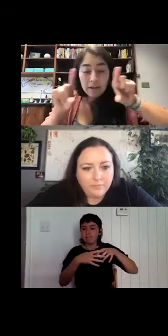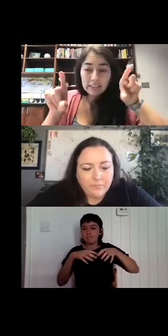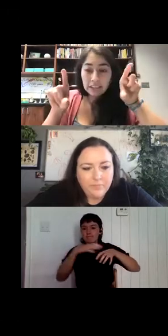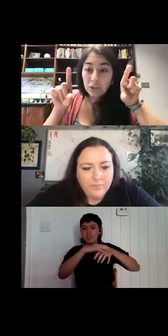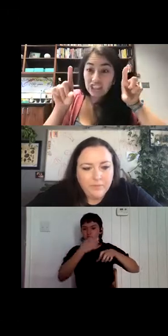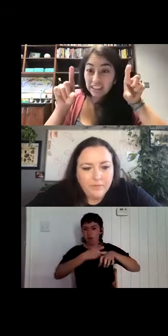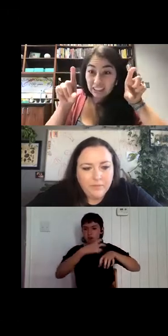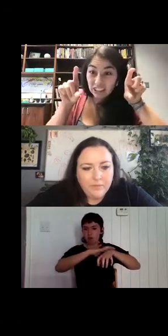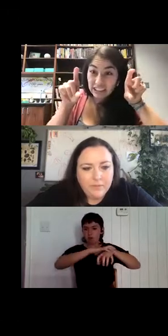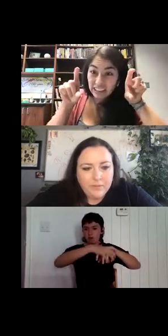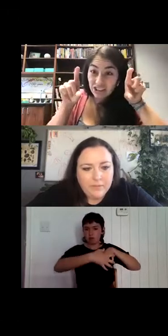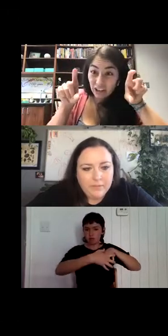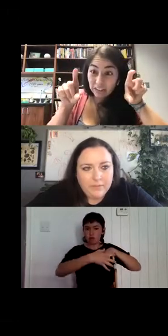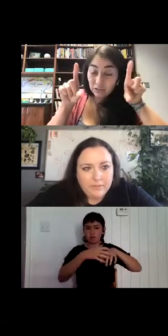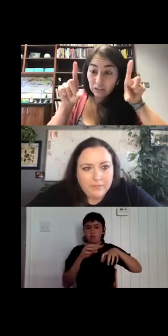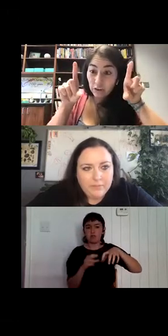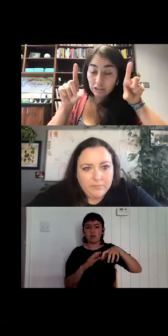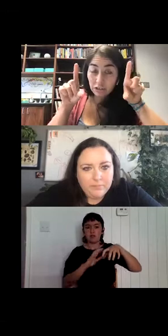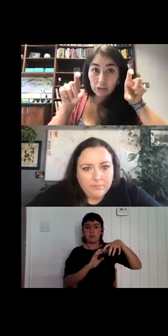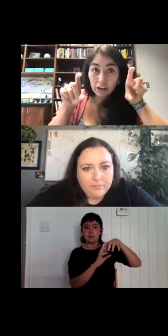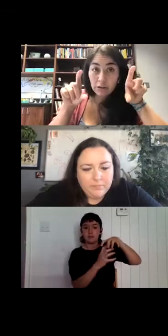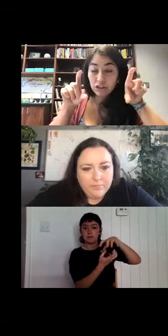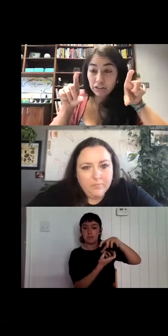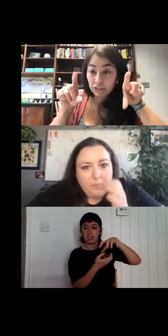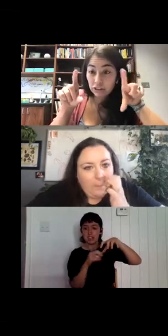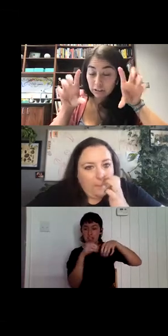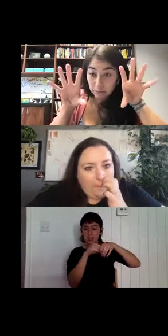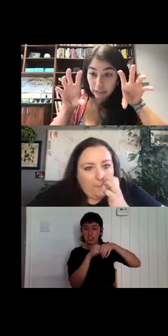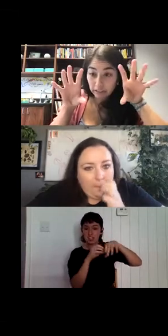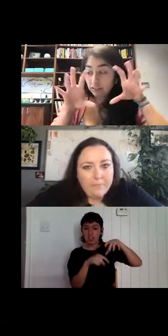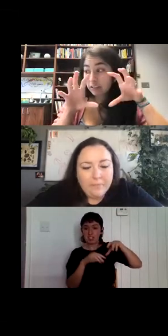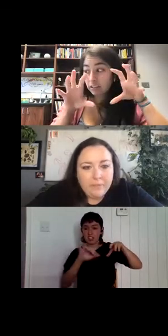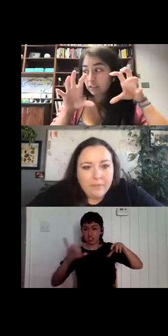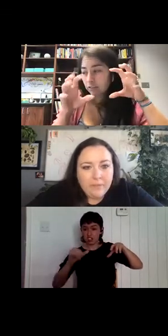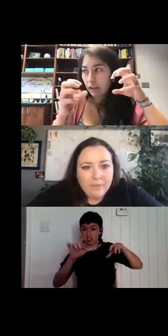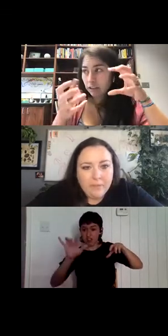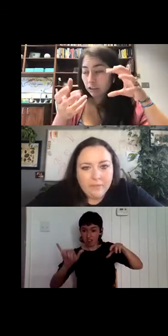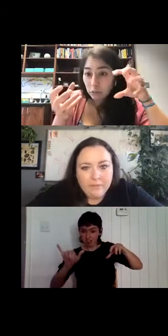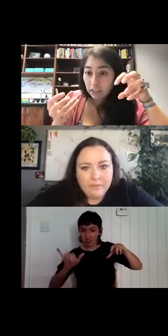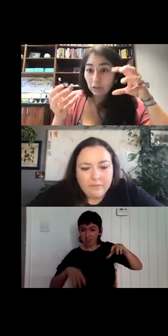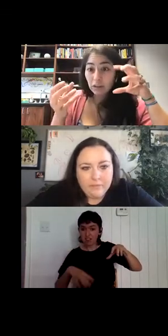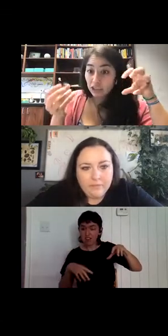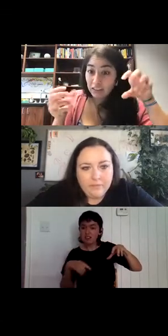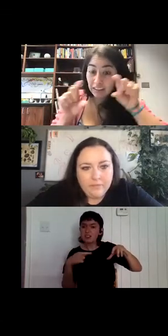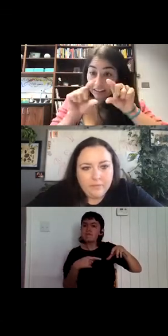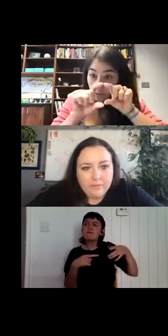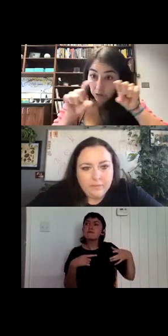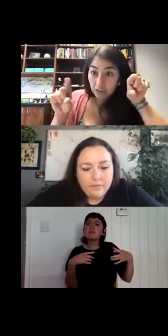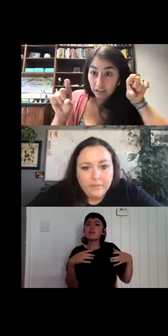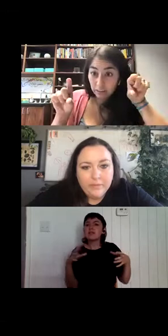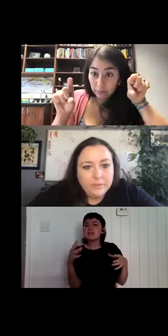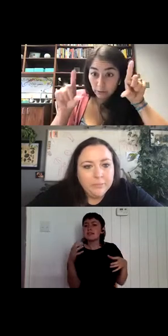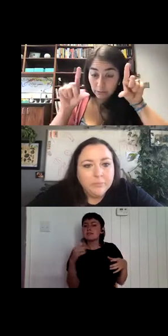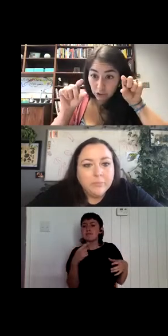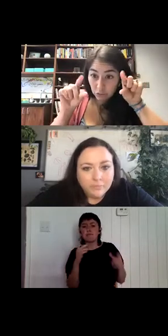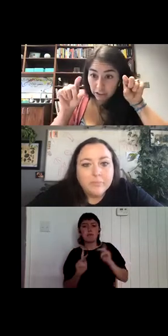mesaglia, which is literally the jelly. So, when you talk about jellyfishes being kind of gooey or like jelly, that's where the